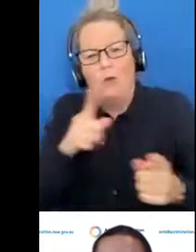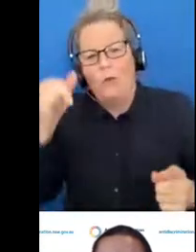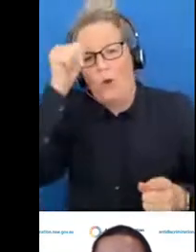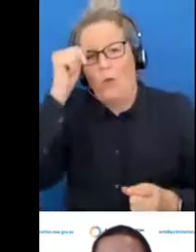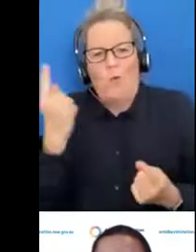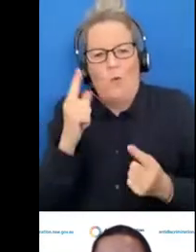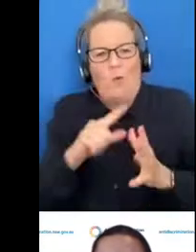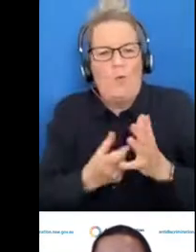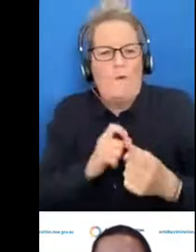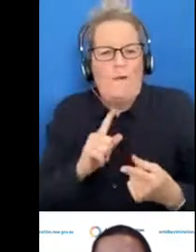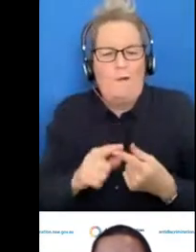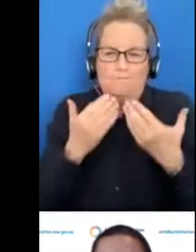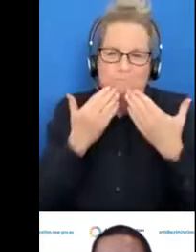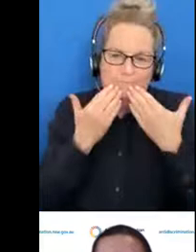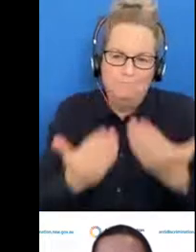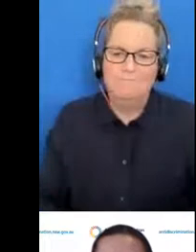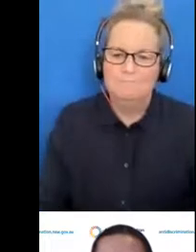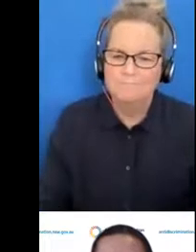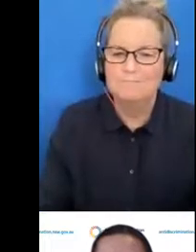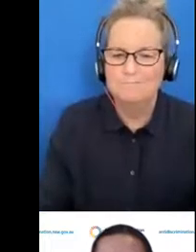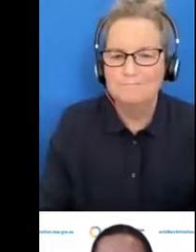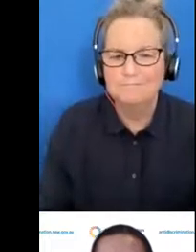project. Thank you.